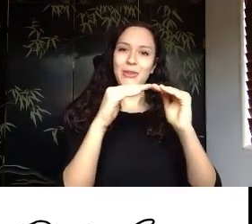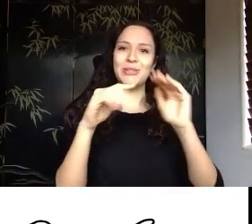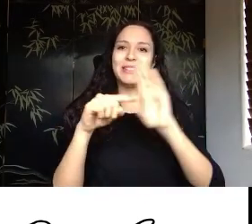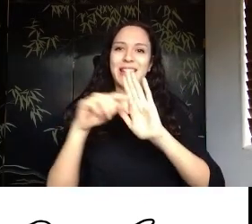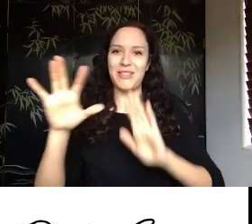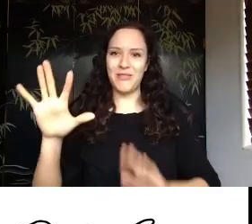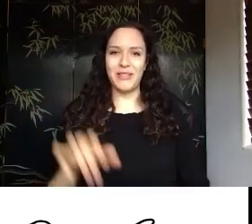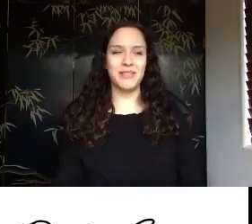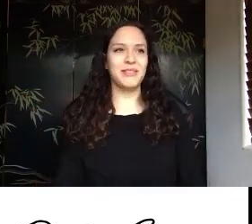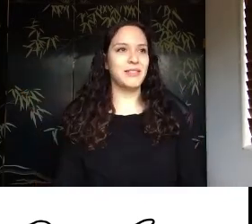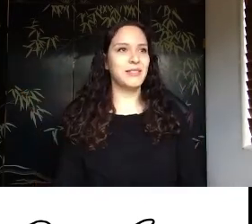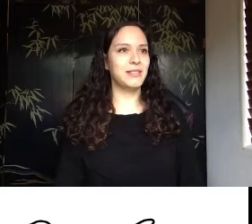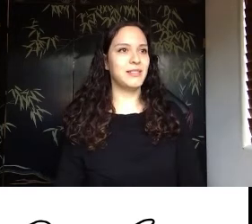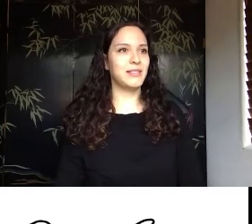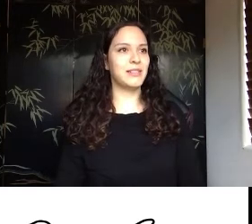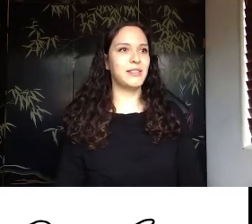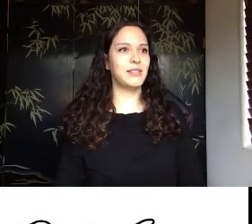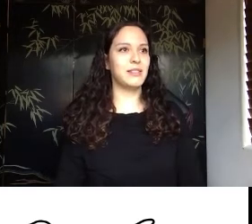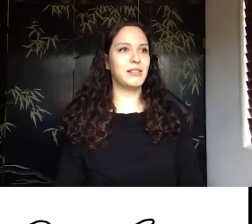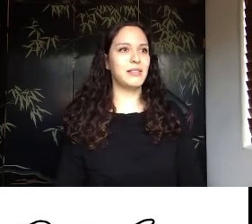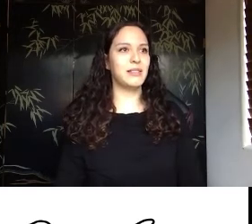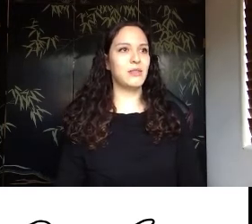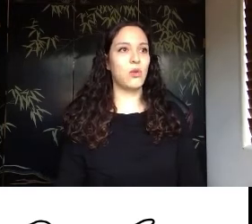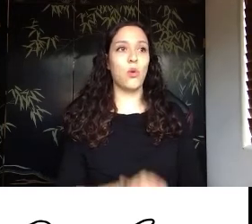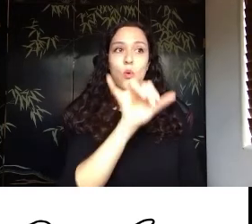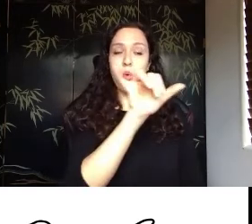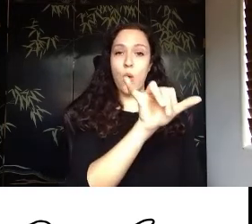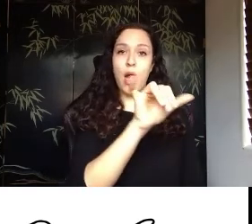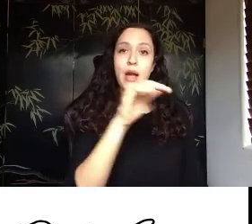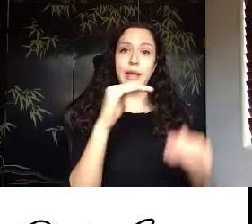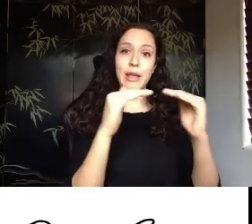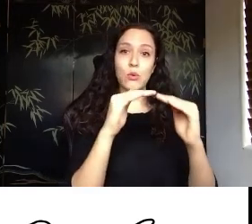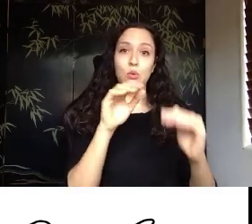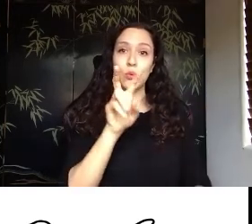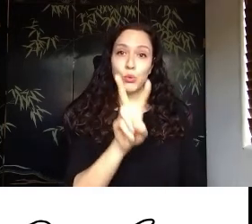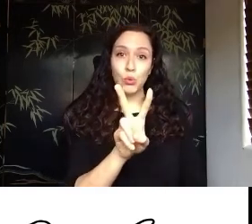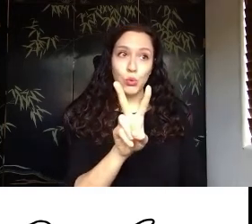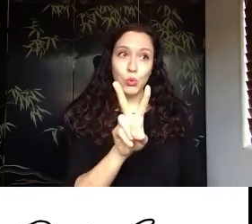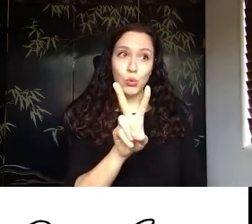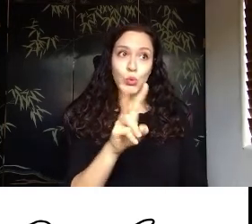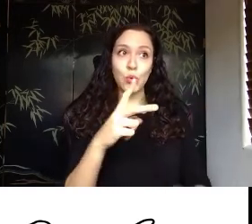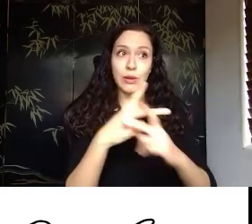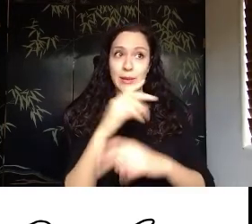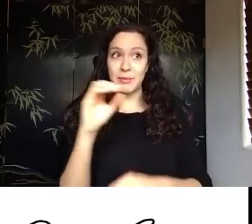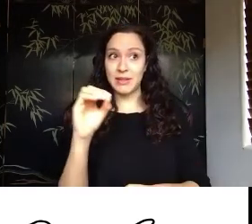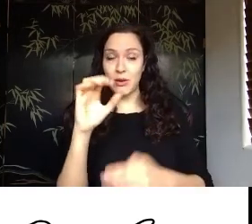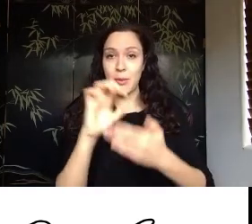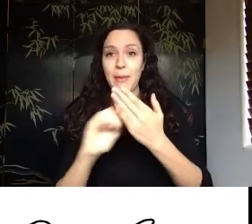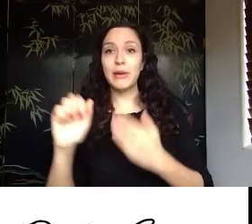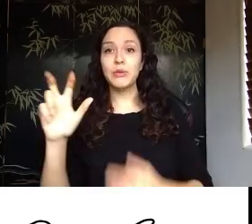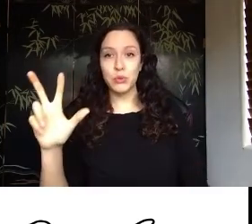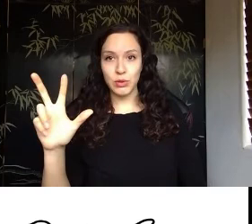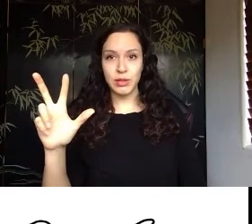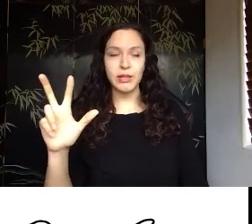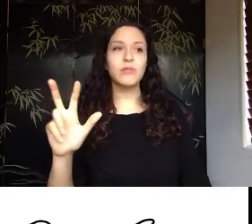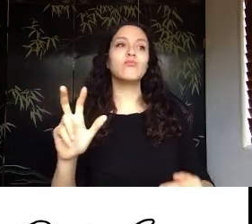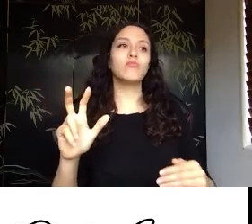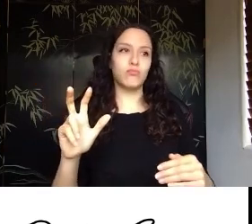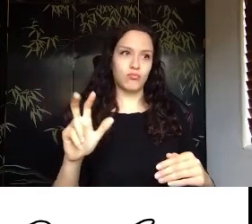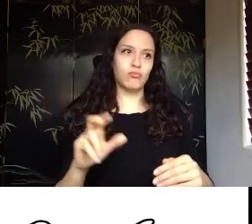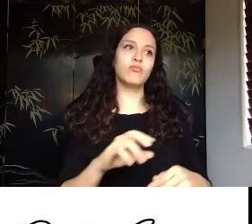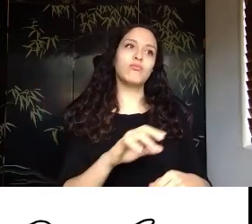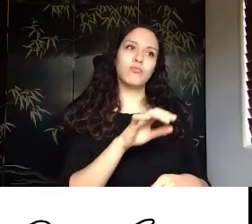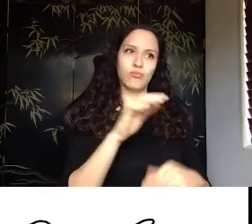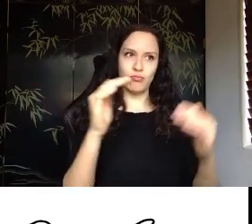All right. Now y equals 2 times 0 minus 3, y equals 0 minus 3,